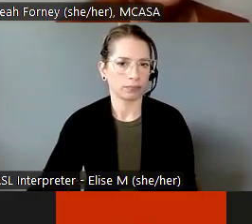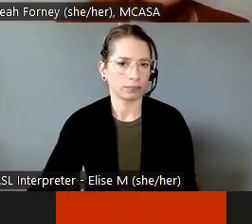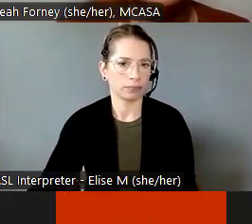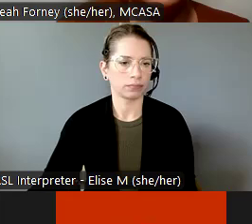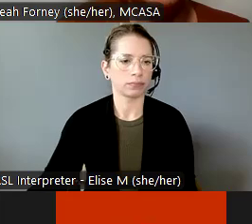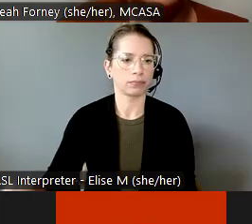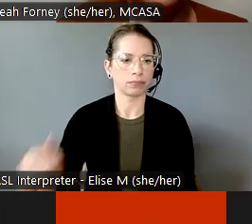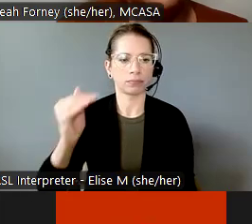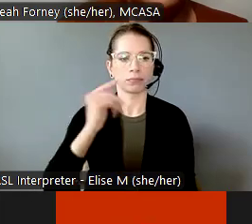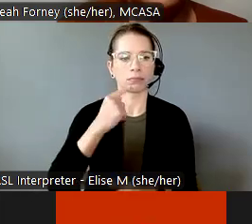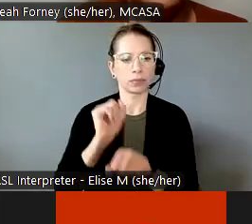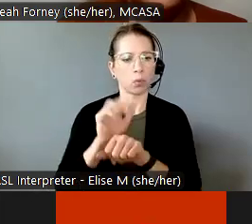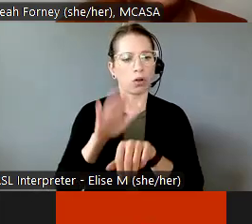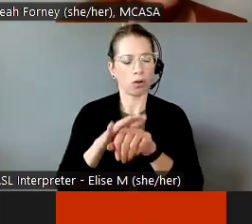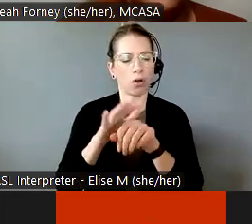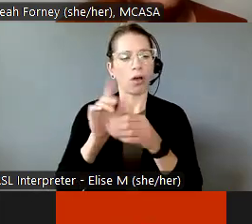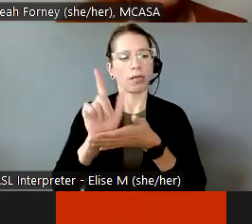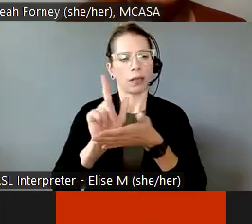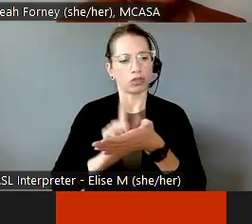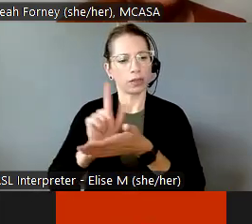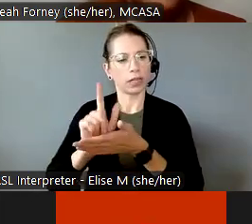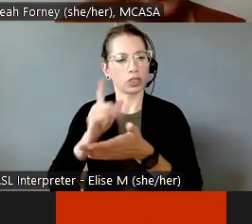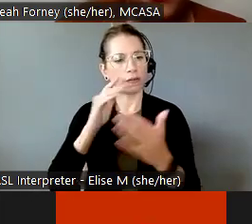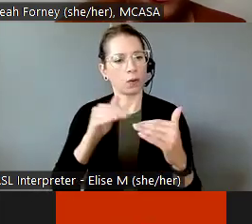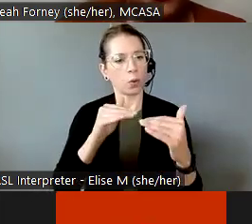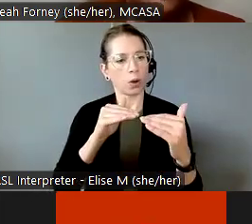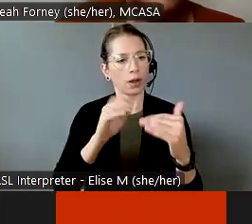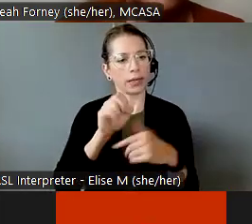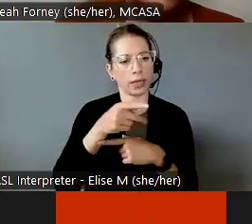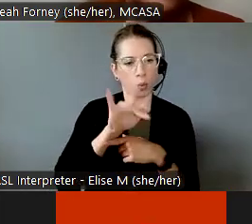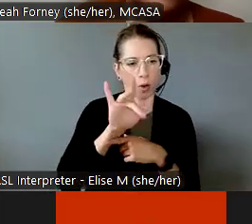Work on legislation for equality and equity,